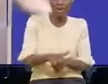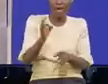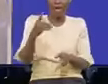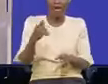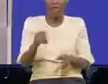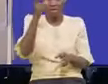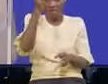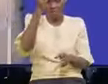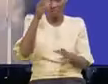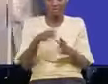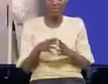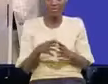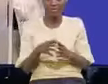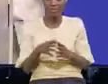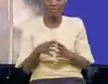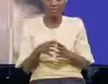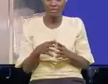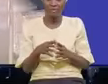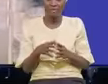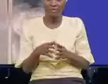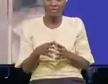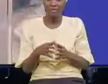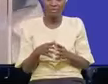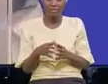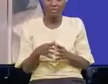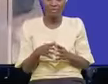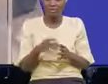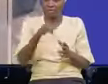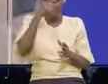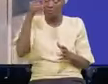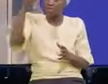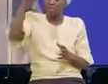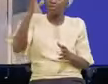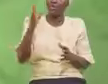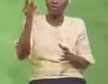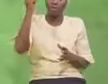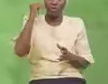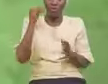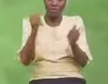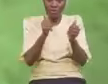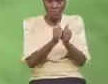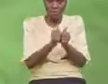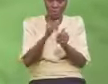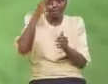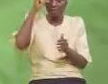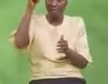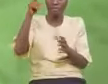Amesyo kata jia bo sandwa ele gbedam le wonchi. Ela bena mau likpli.